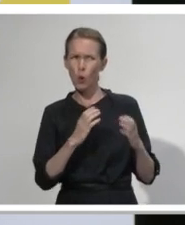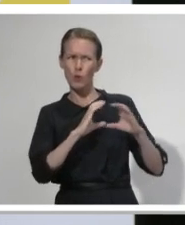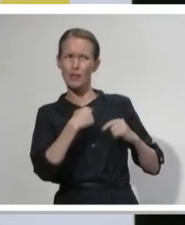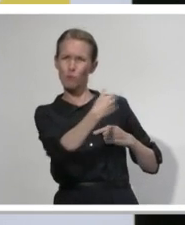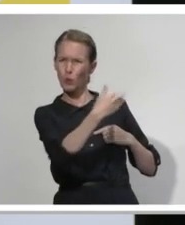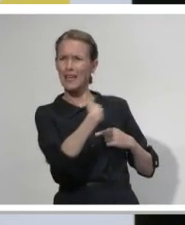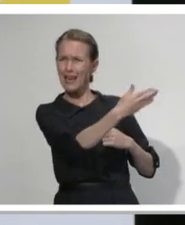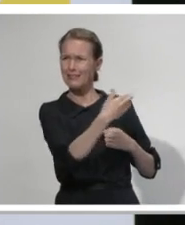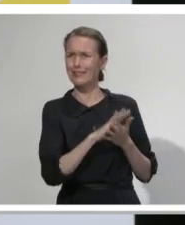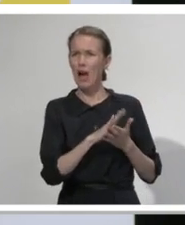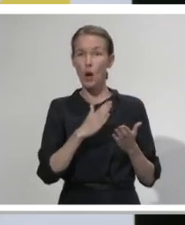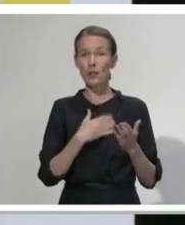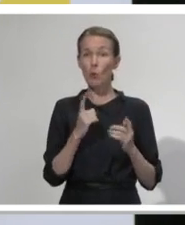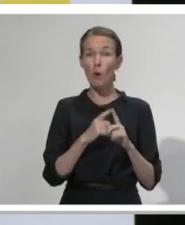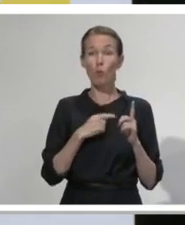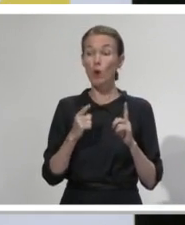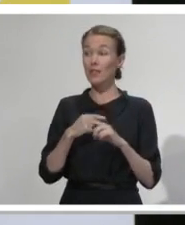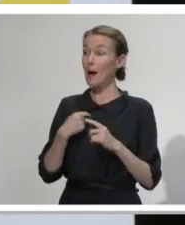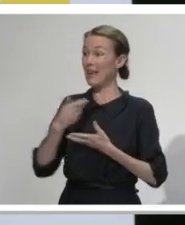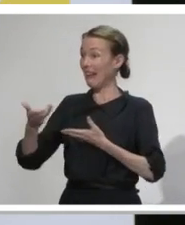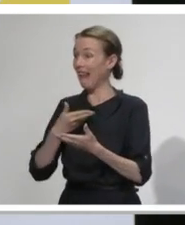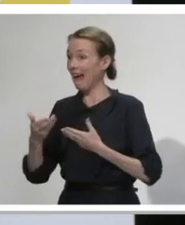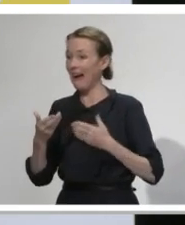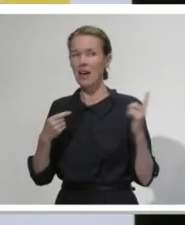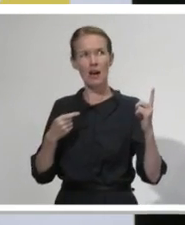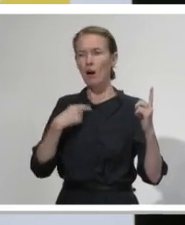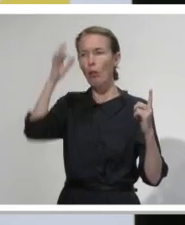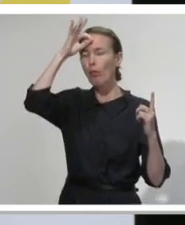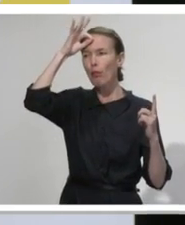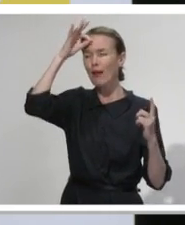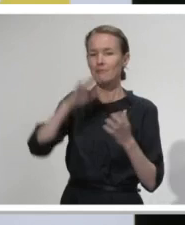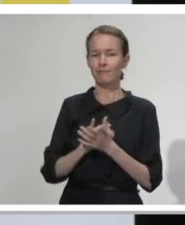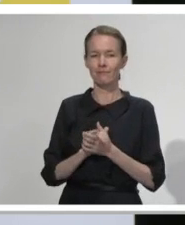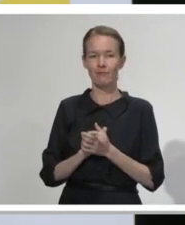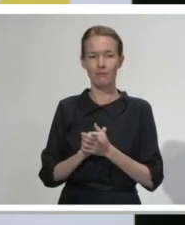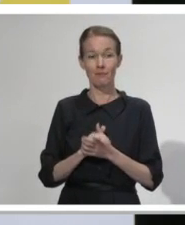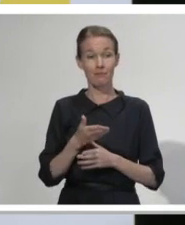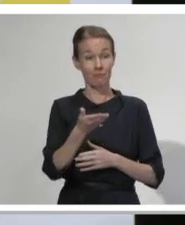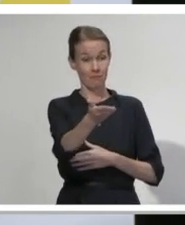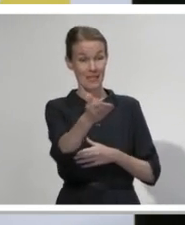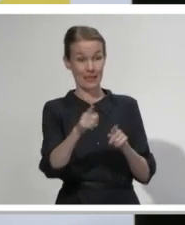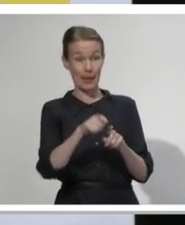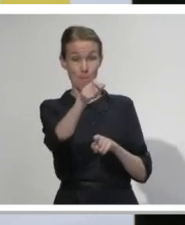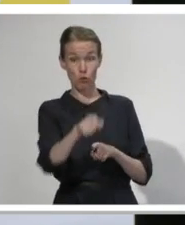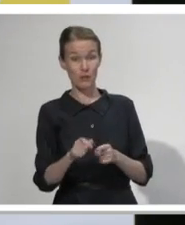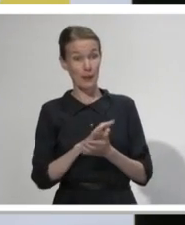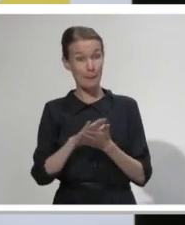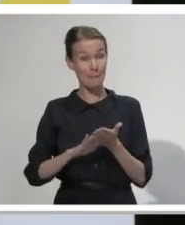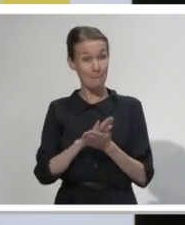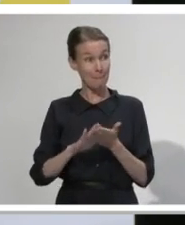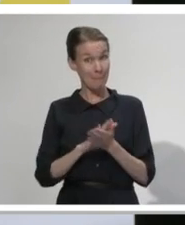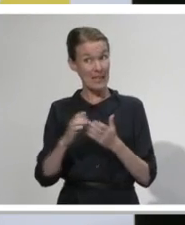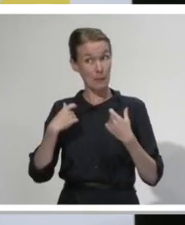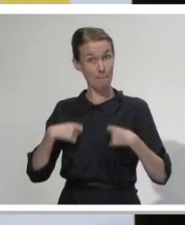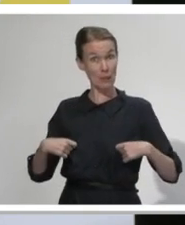specific example if you've got one. Say that chief executives of, say, ministries are muzzled in any way from talking to the public about COVID. Well,